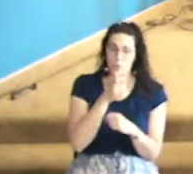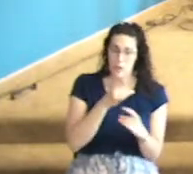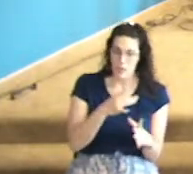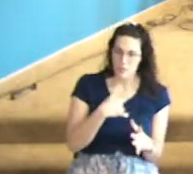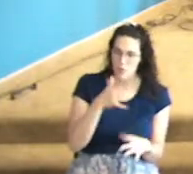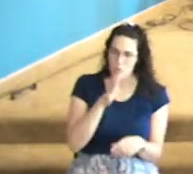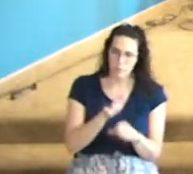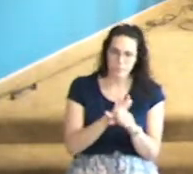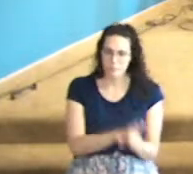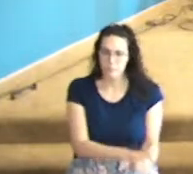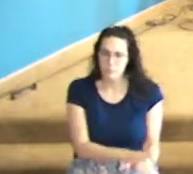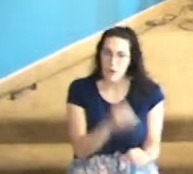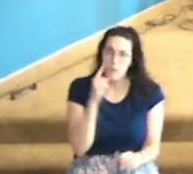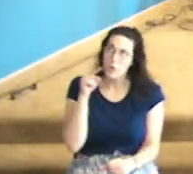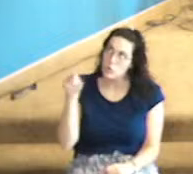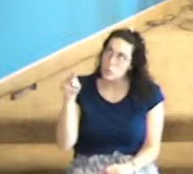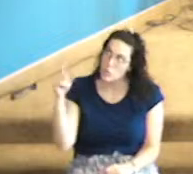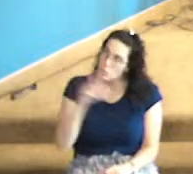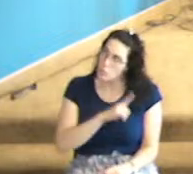O Lord, help and comfort me.